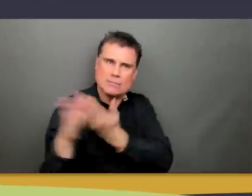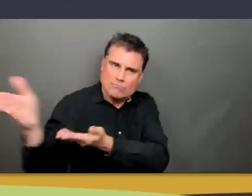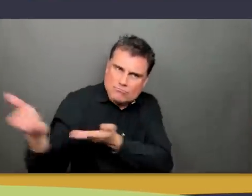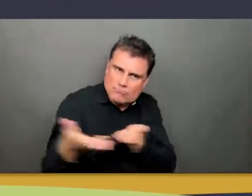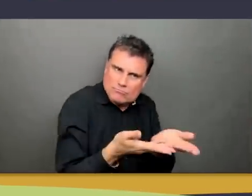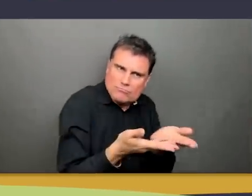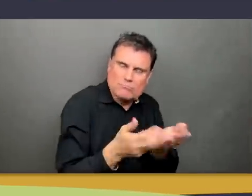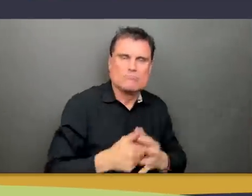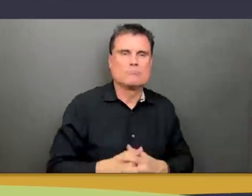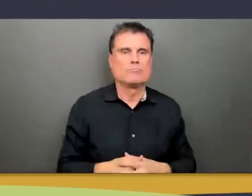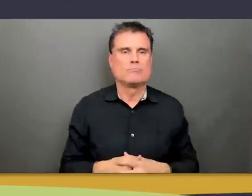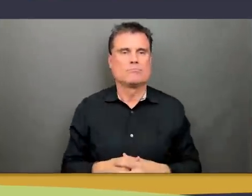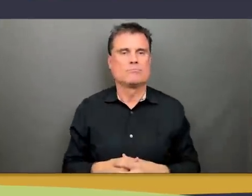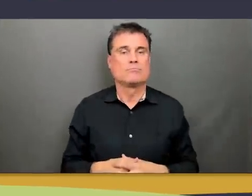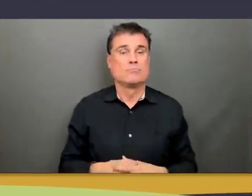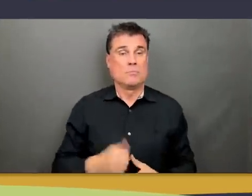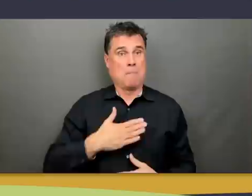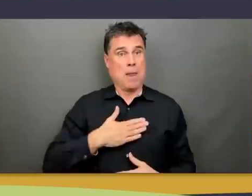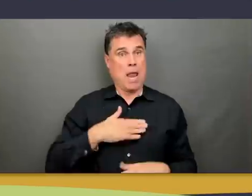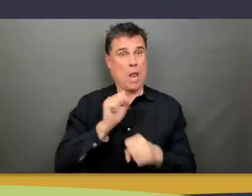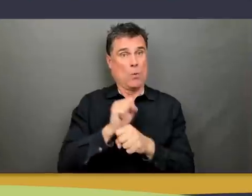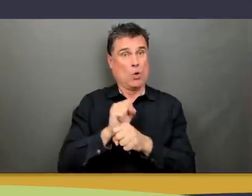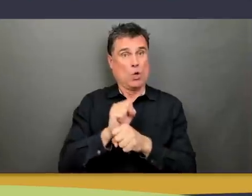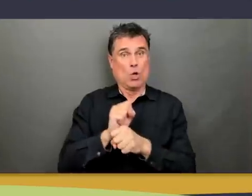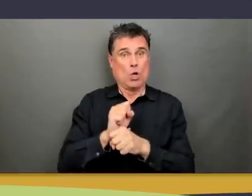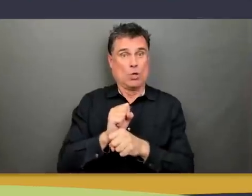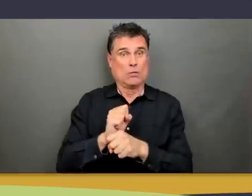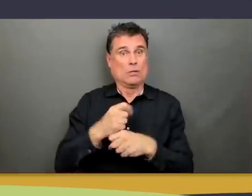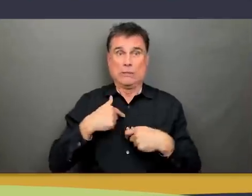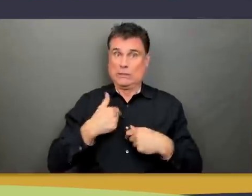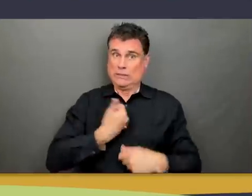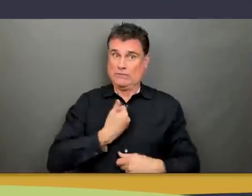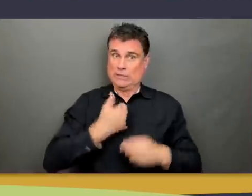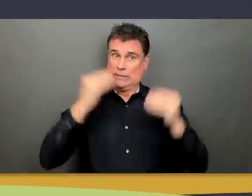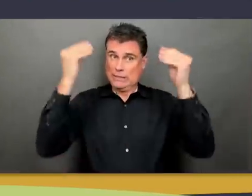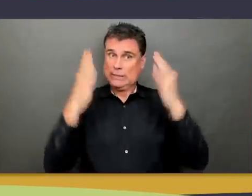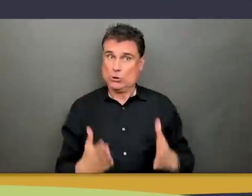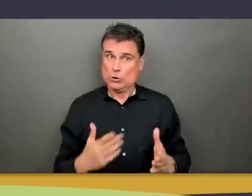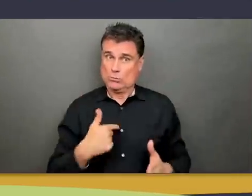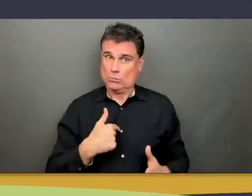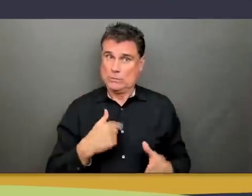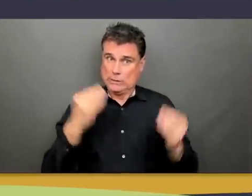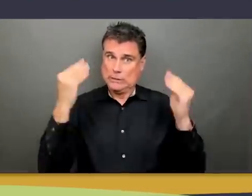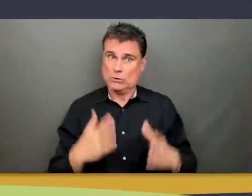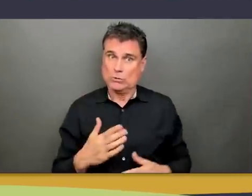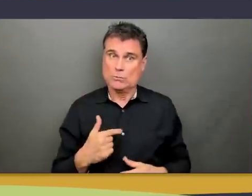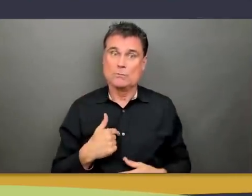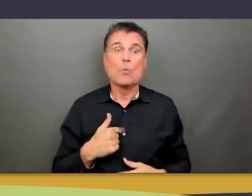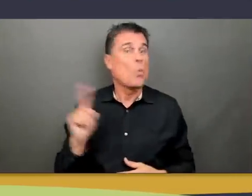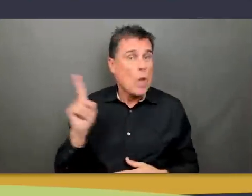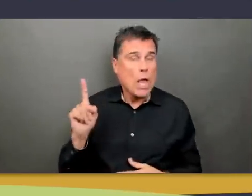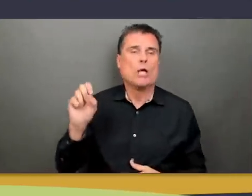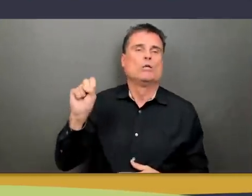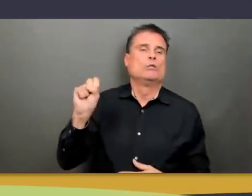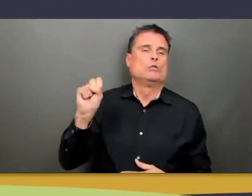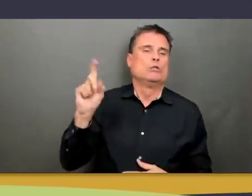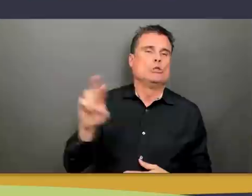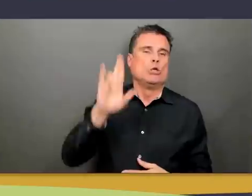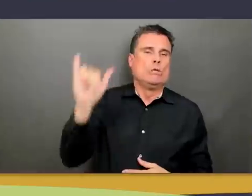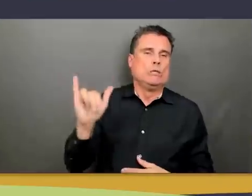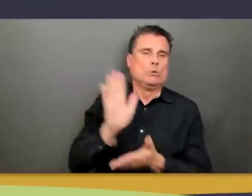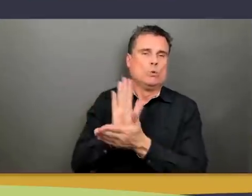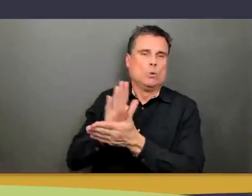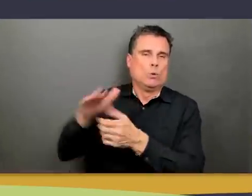from my work as a teacher in the Surrey School District. Racism and hatred are learned, and they can be